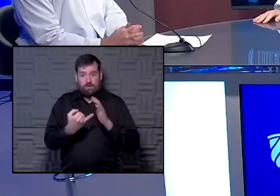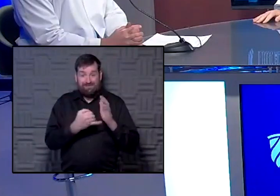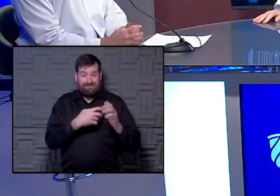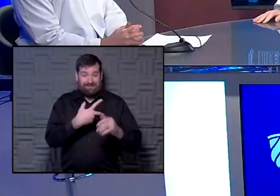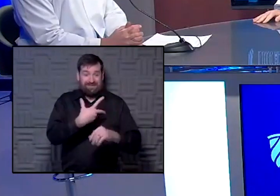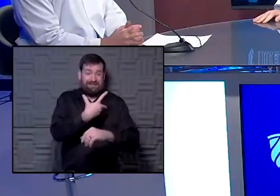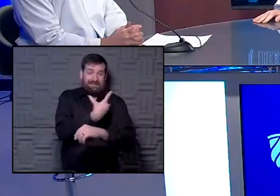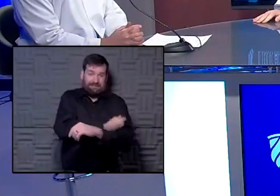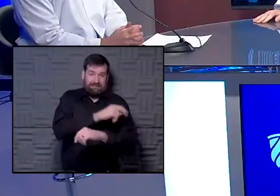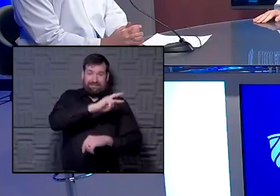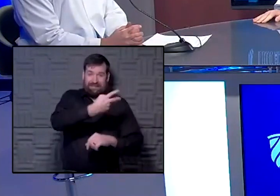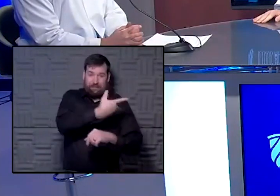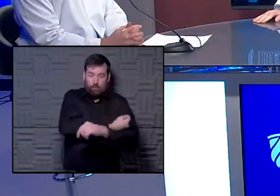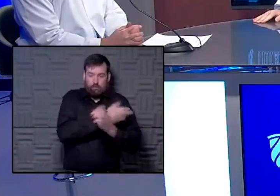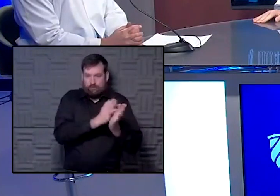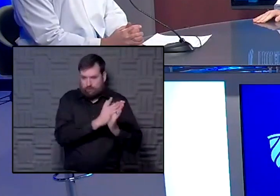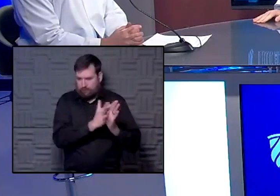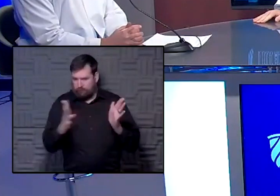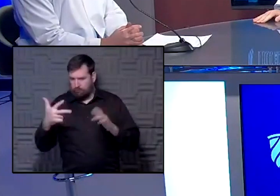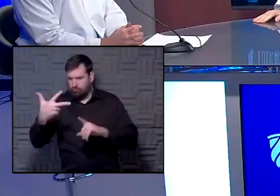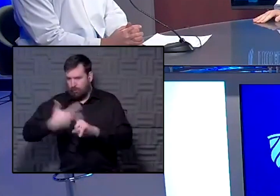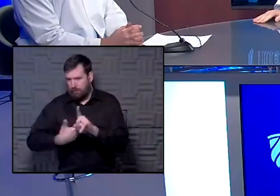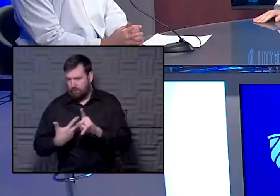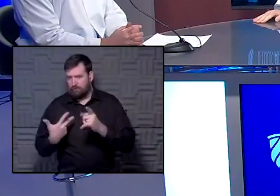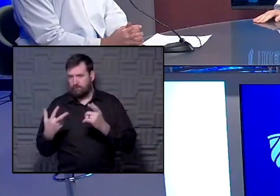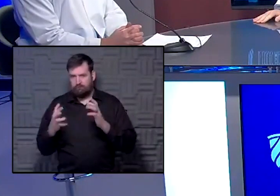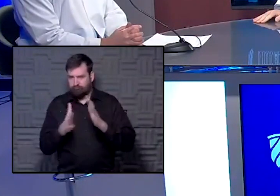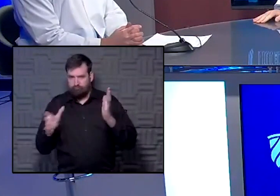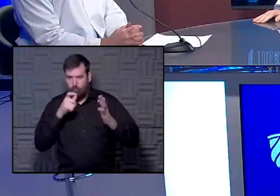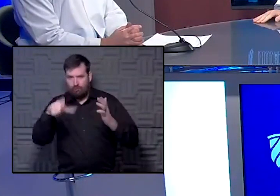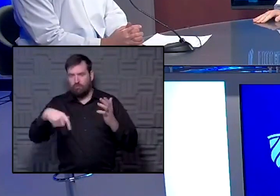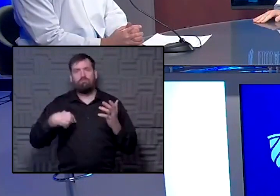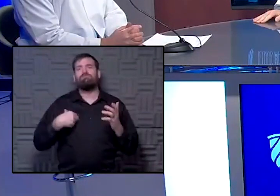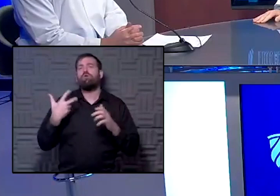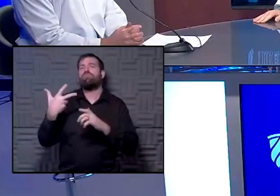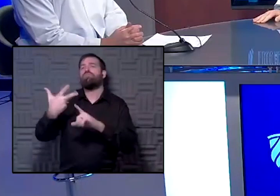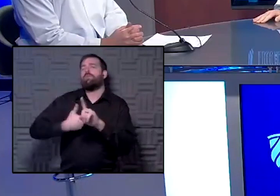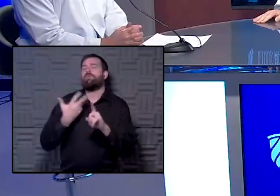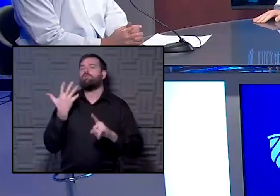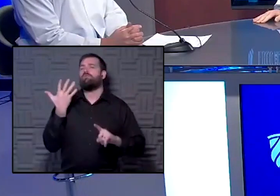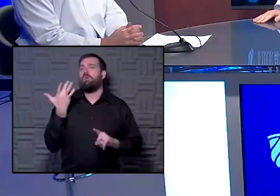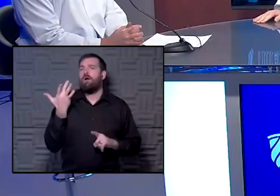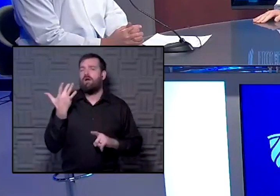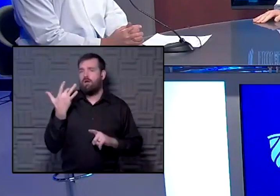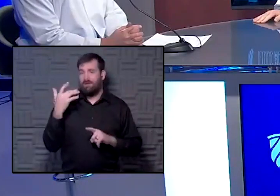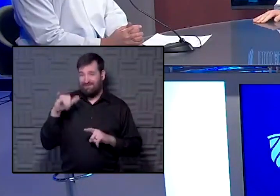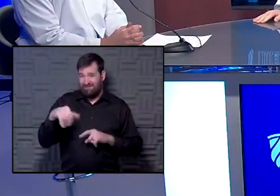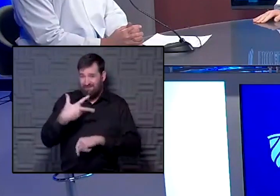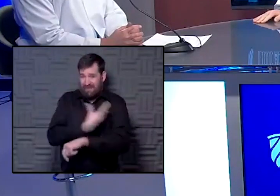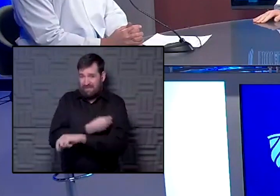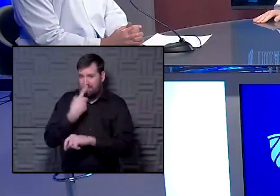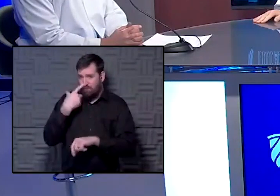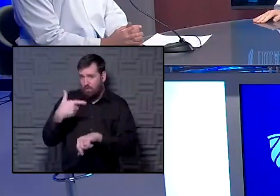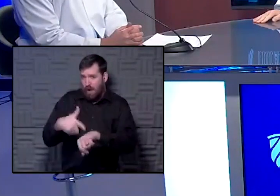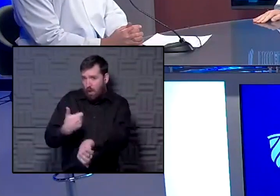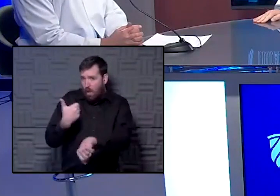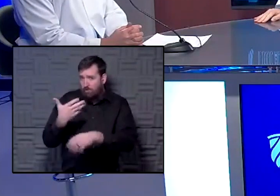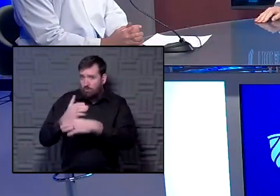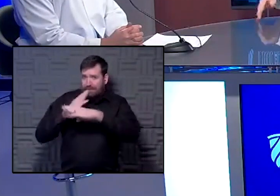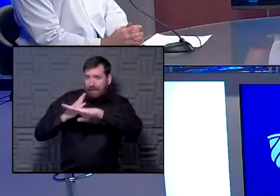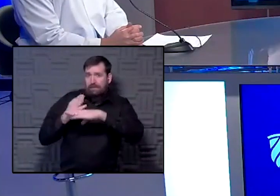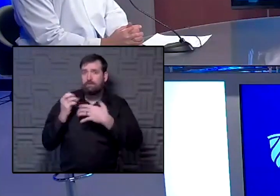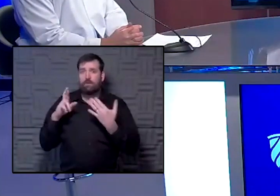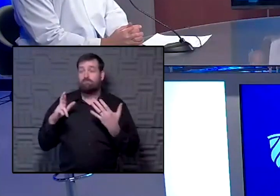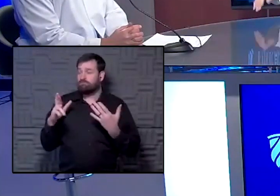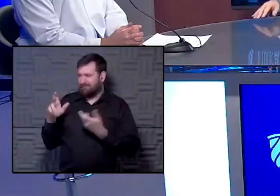their last dose. I'm curious if that 3-month figure points to uncertainty on how long the vaccine protects you. I've been getting a couple of viewer questions about that as well. I think